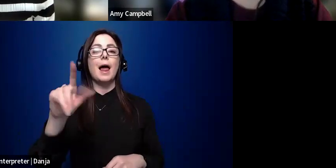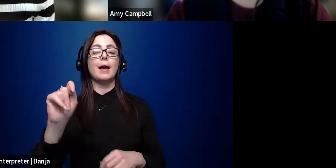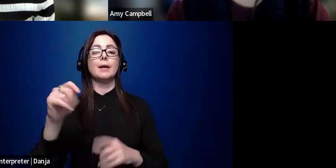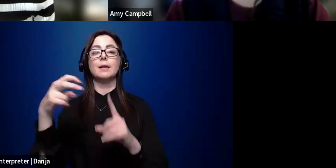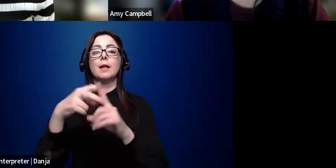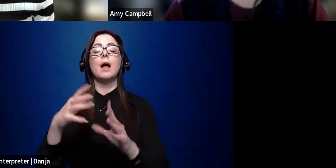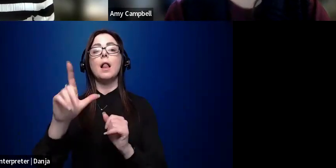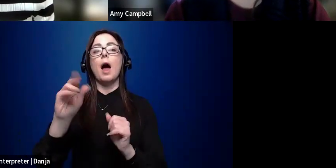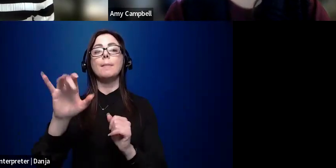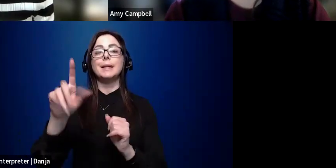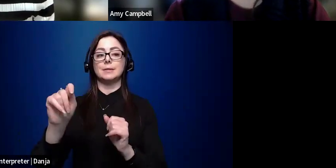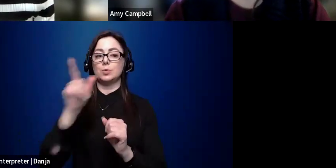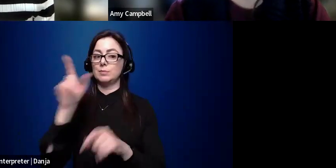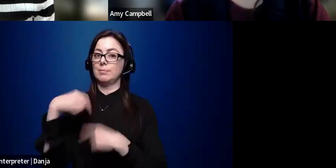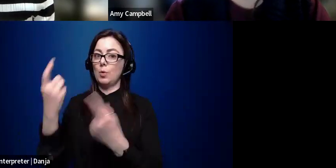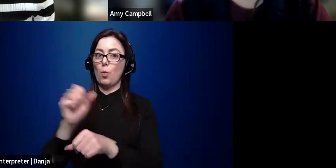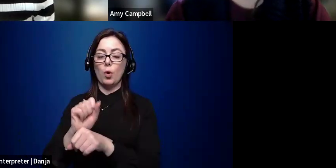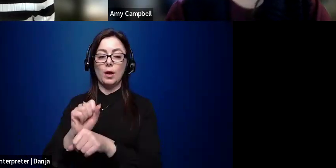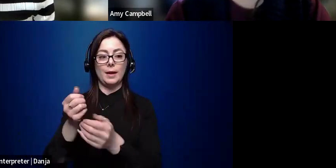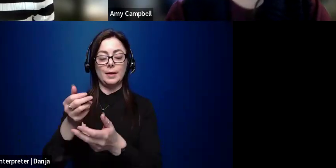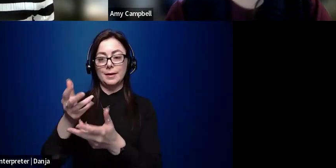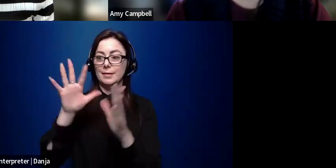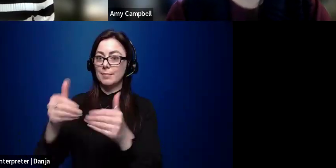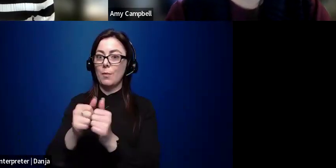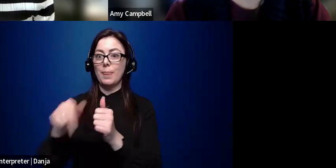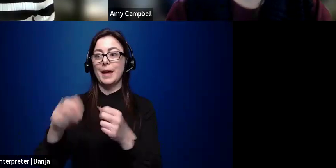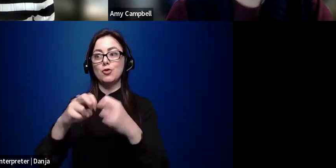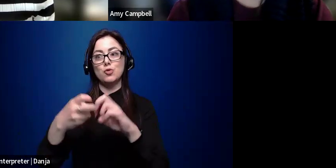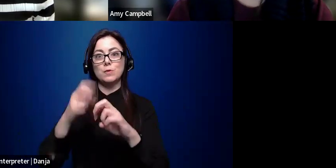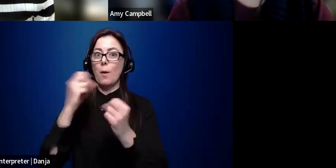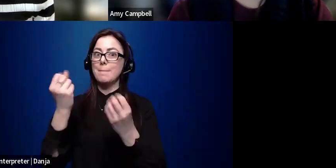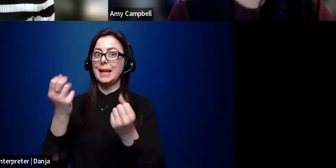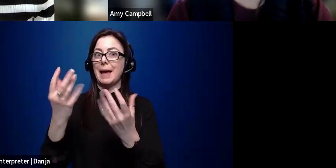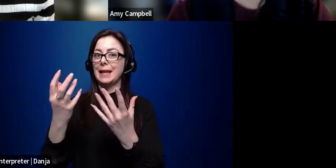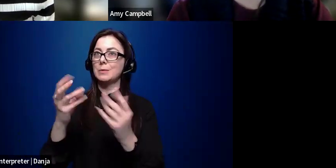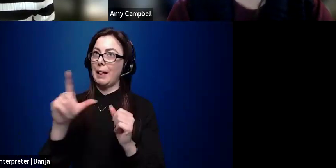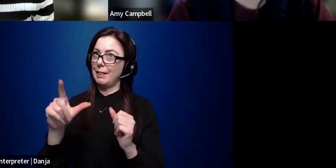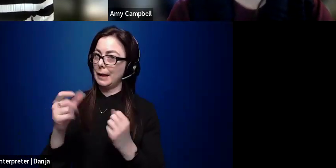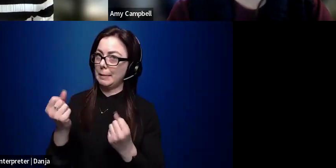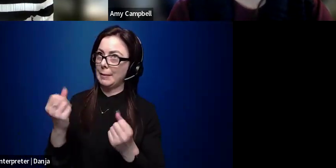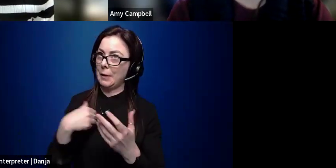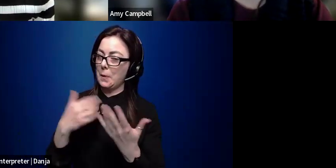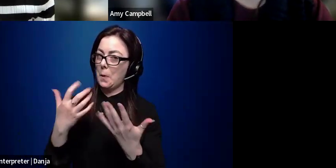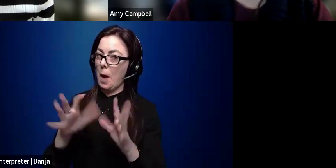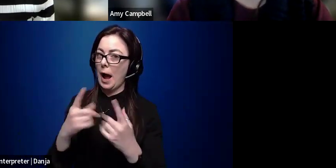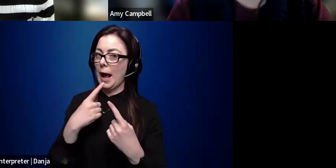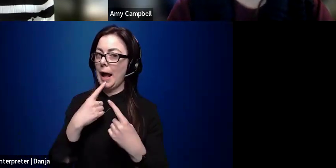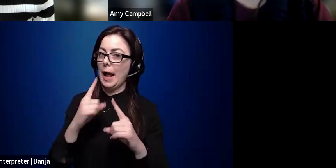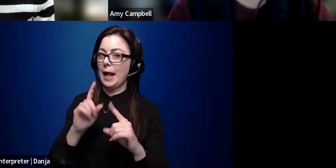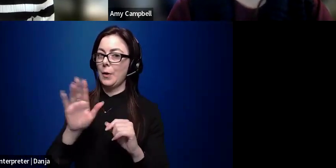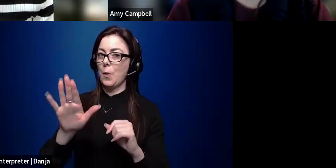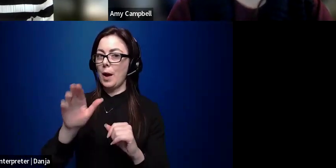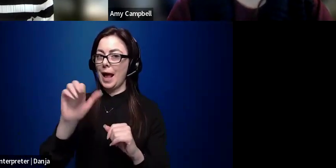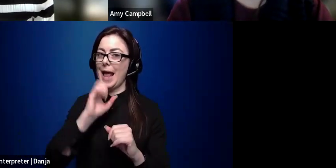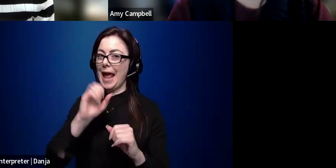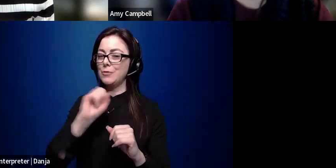issues like this for many, well, that I don't want to give away your age, Amy, but lots of years. She has lots of experience